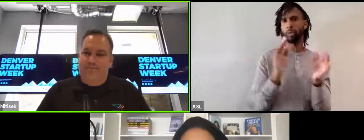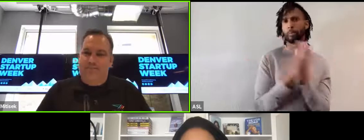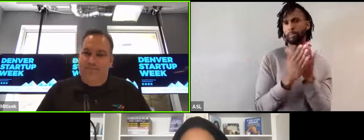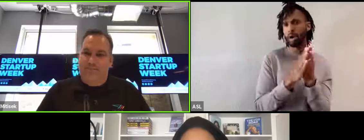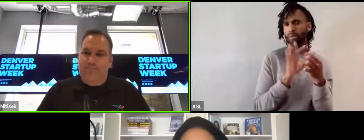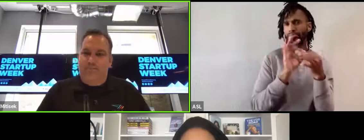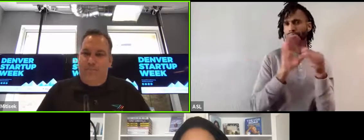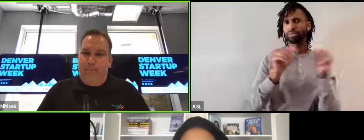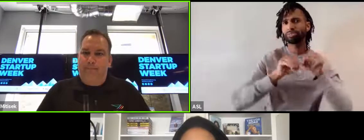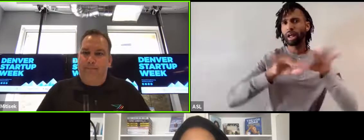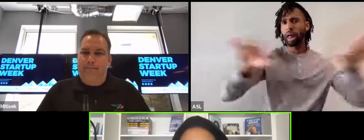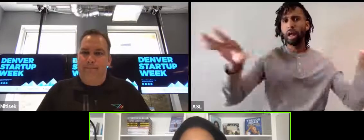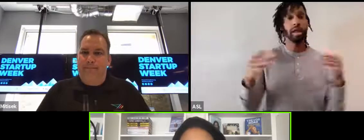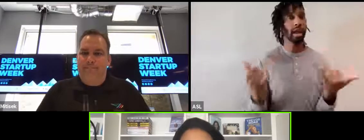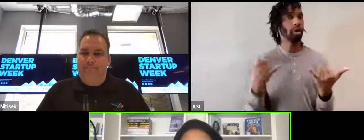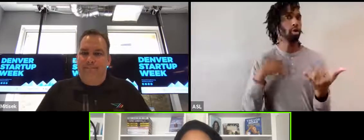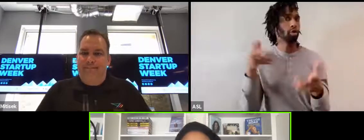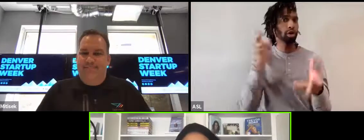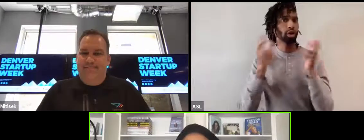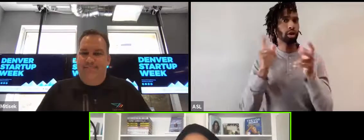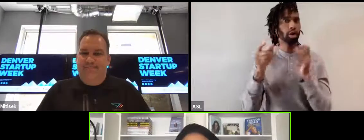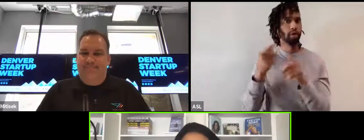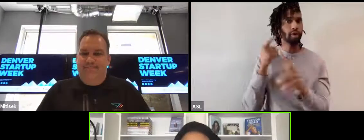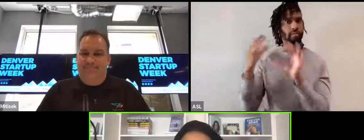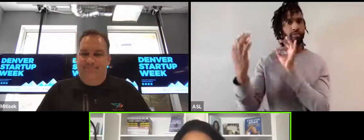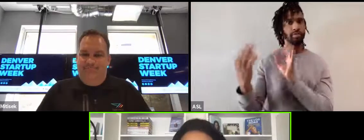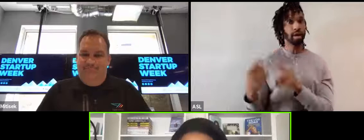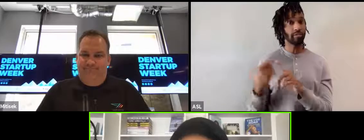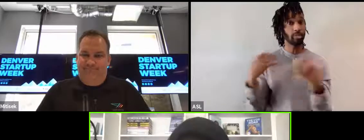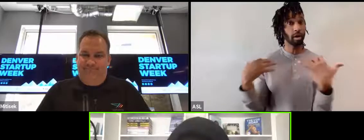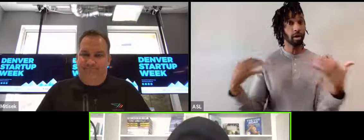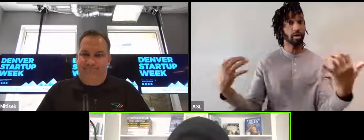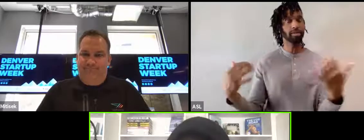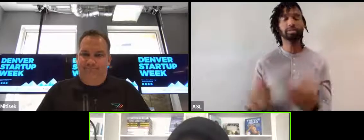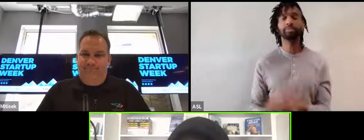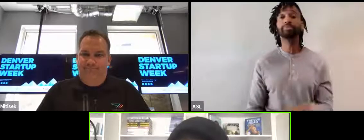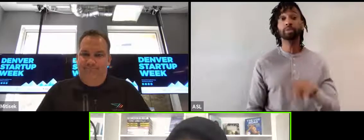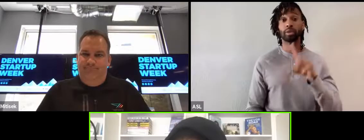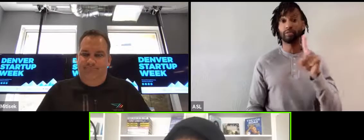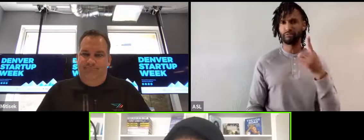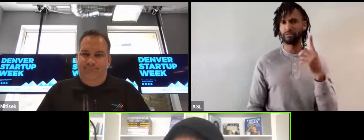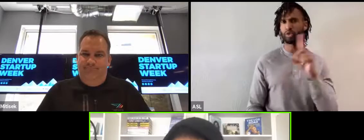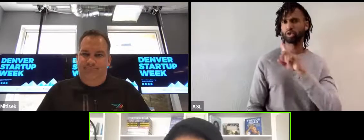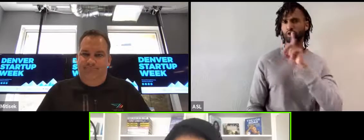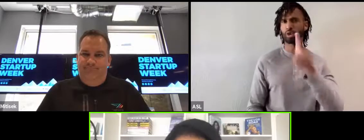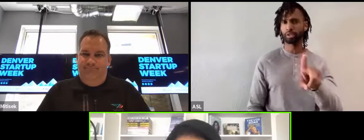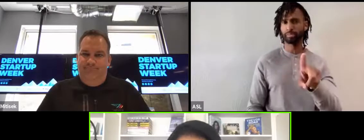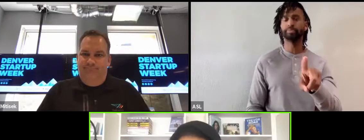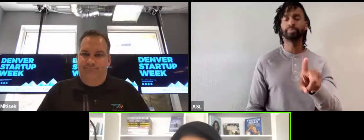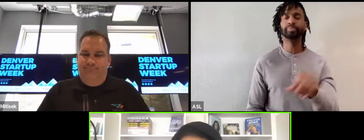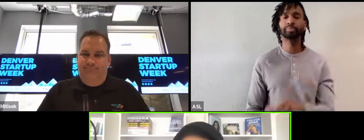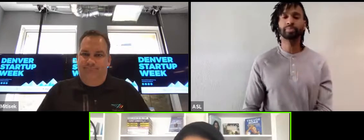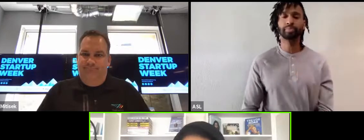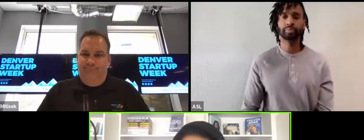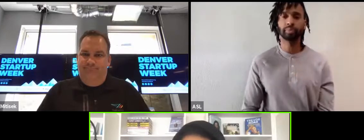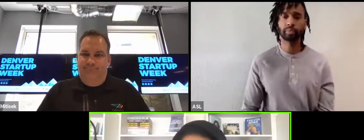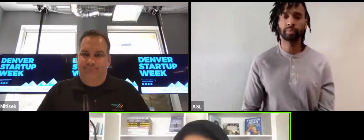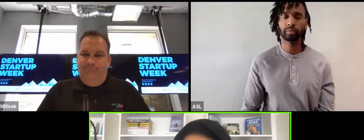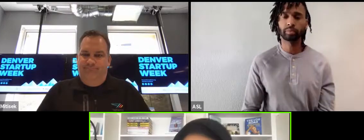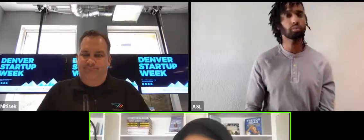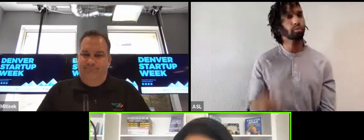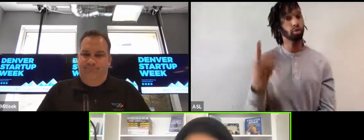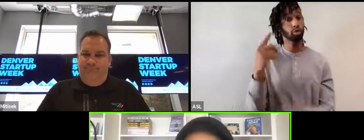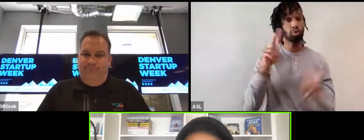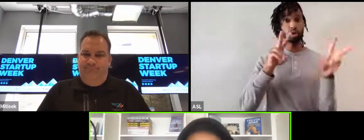audience? Sure. So the first question, You know, one of the topics